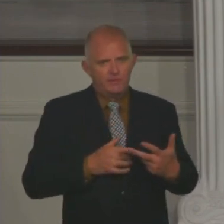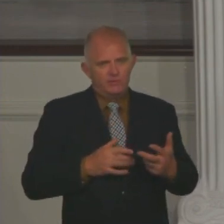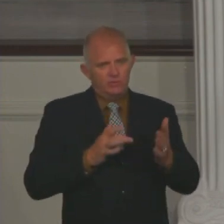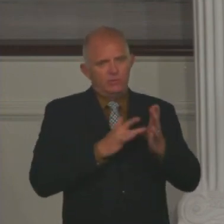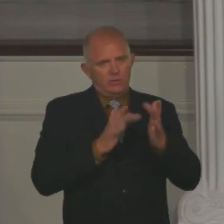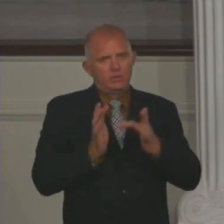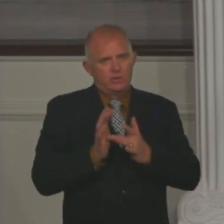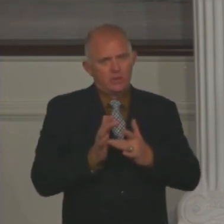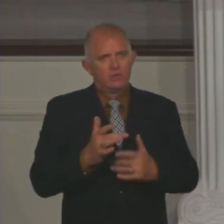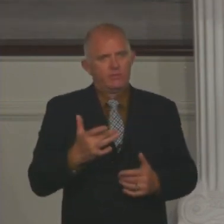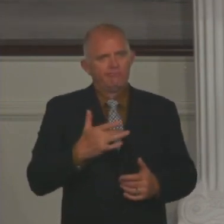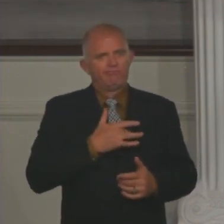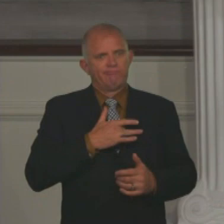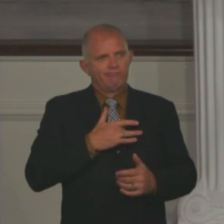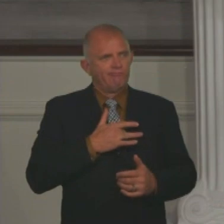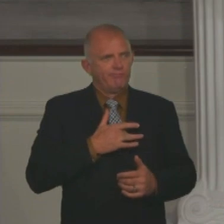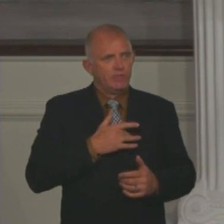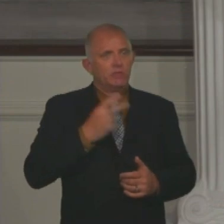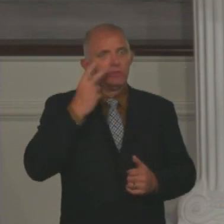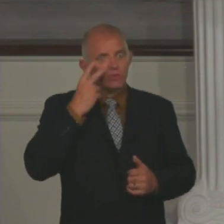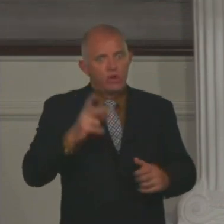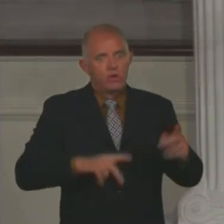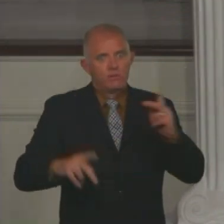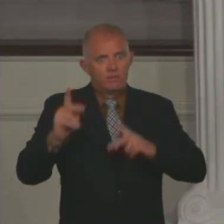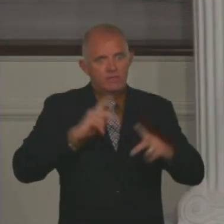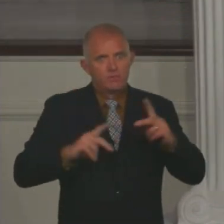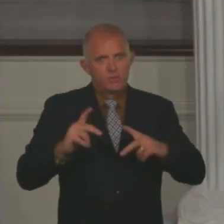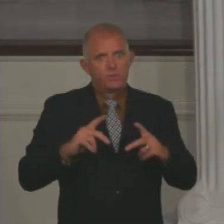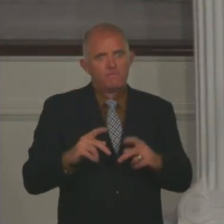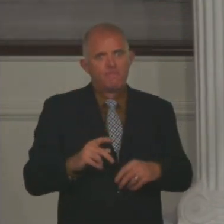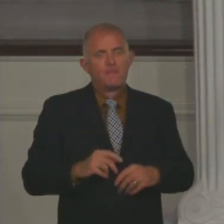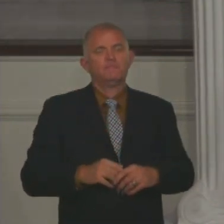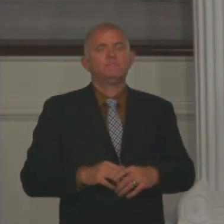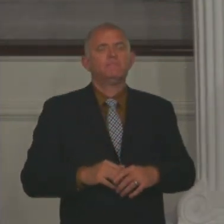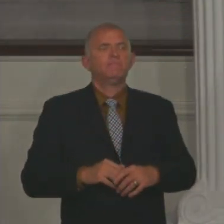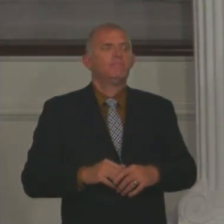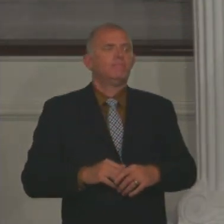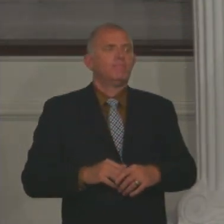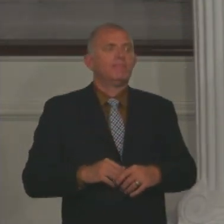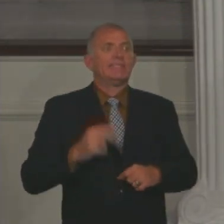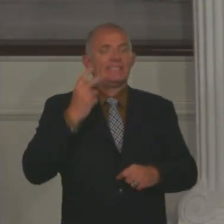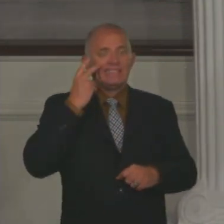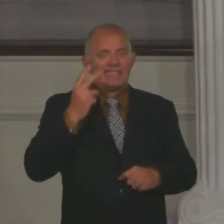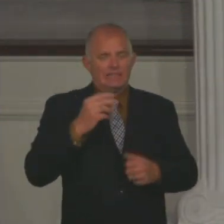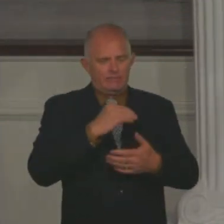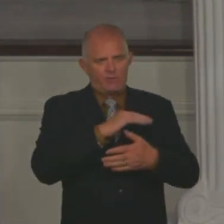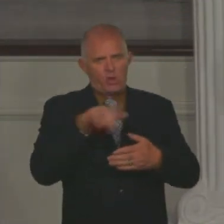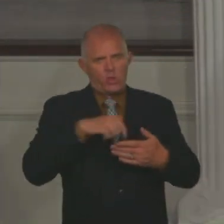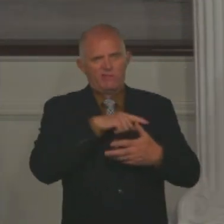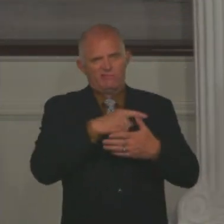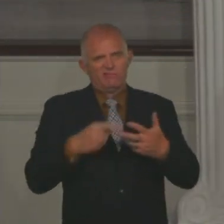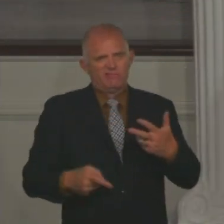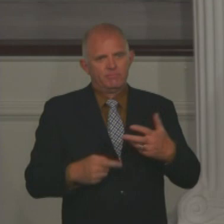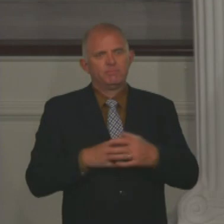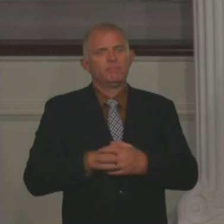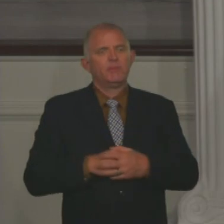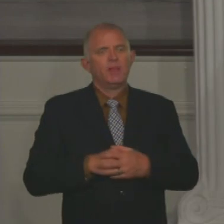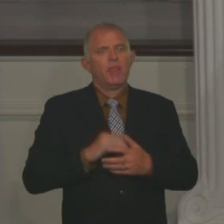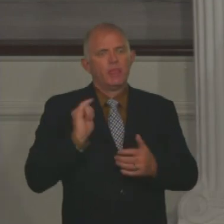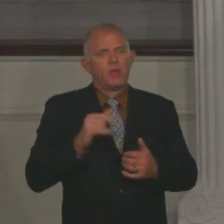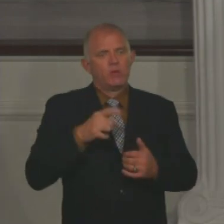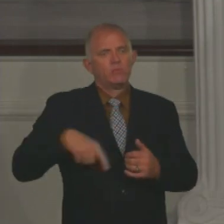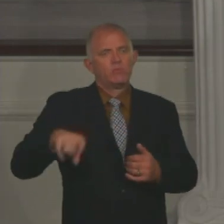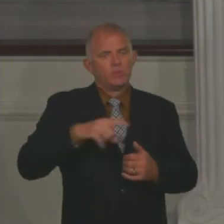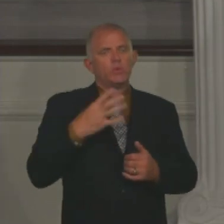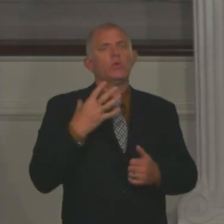compassion when He saw the people. And I want you to see the steps. That's why I want you to go out. That's